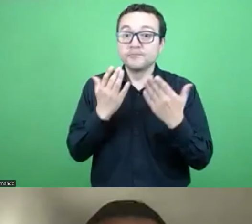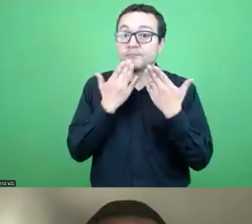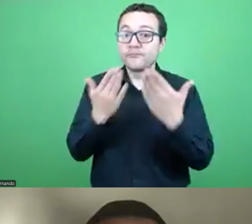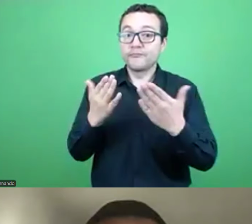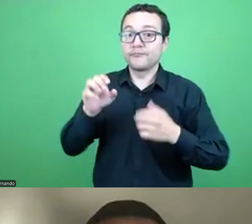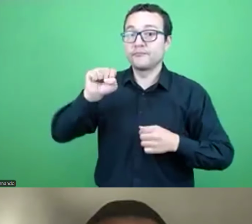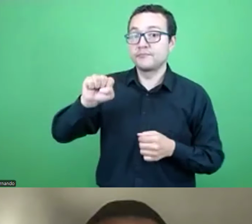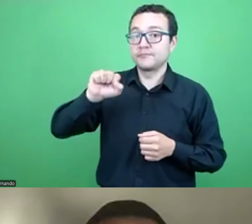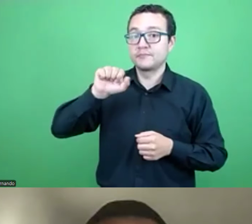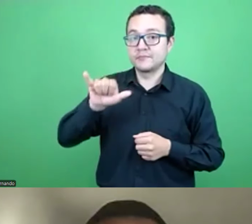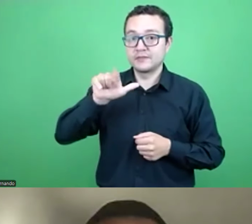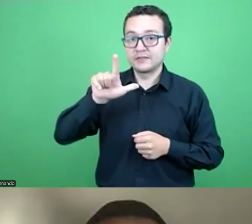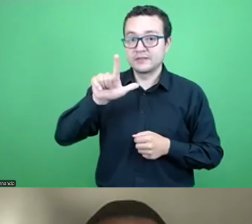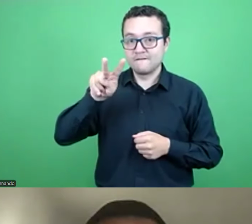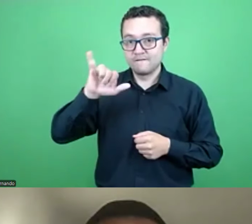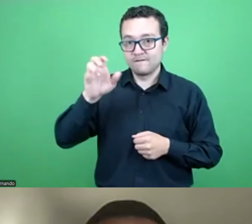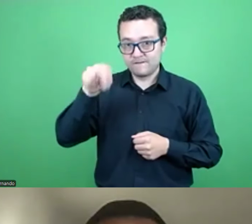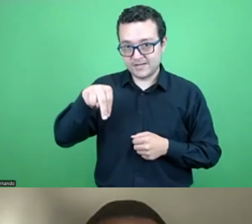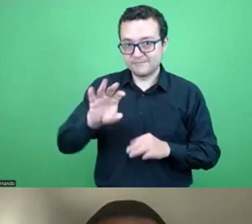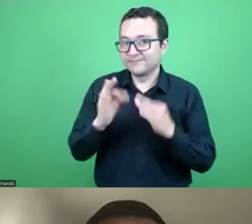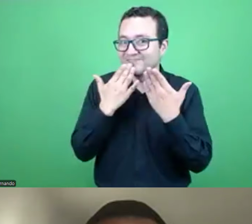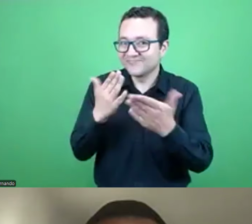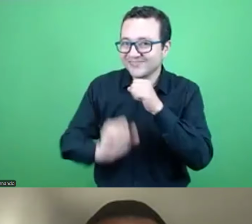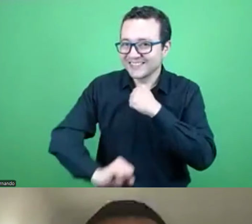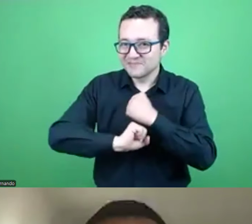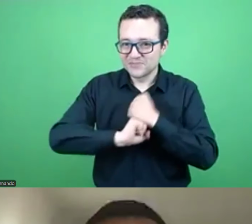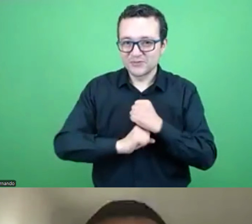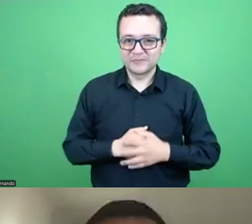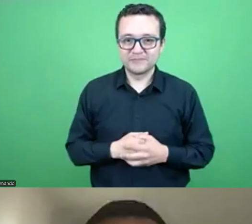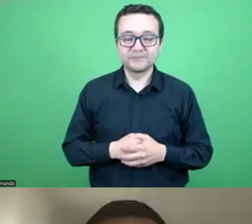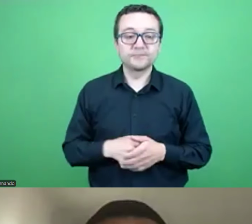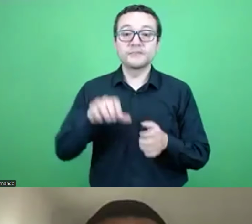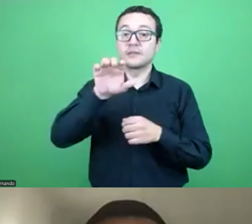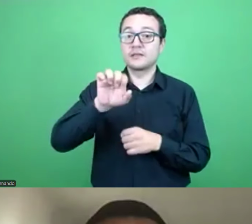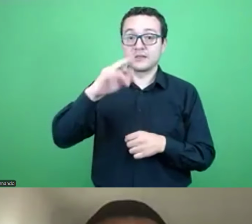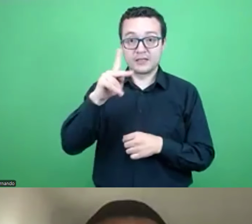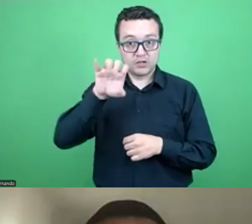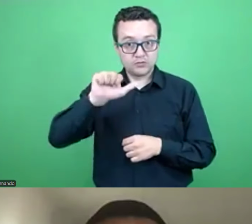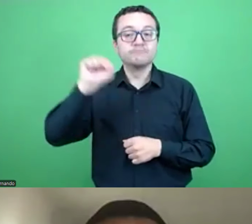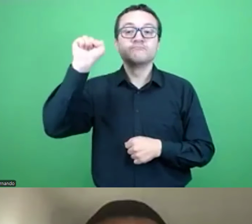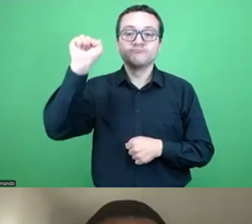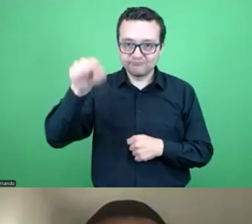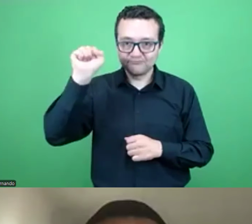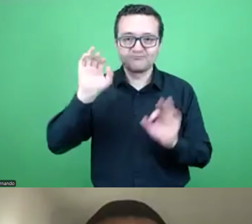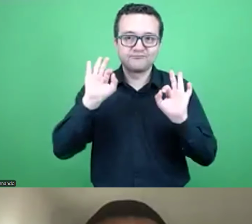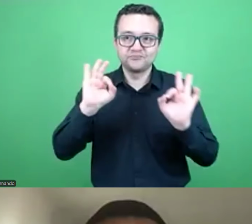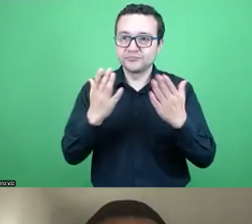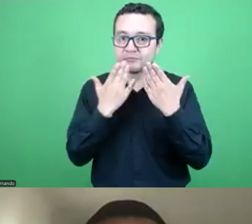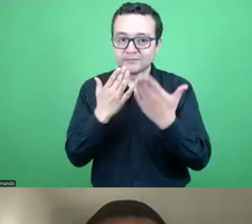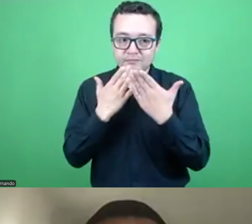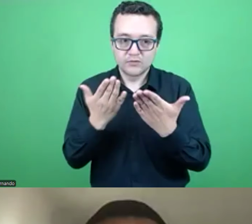Yes, thank you so much. And thank you both for this participatory session. Everyone sharing their ideas and